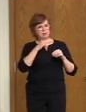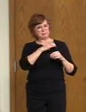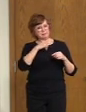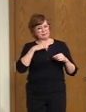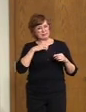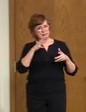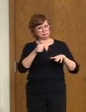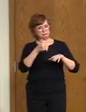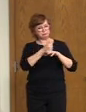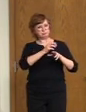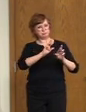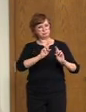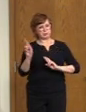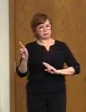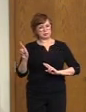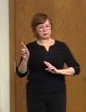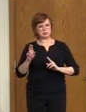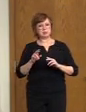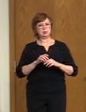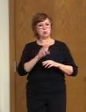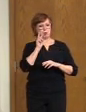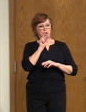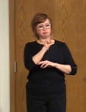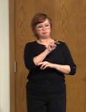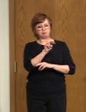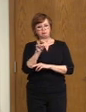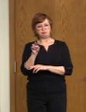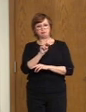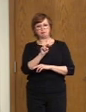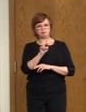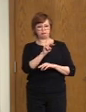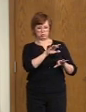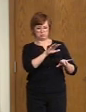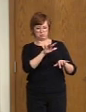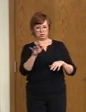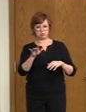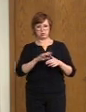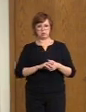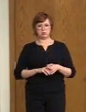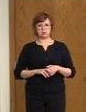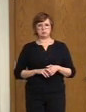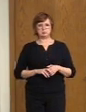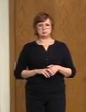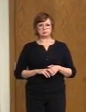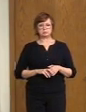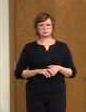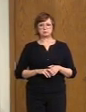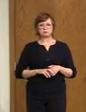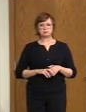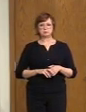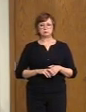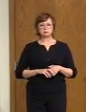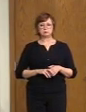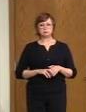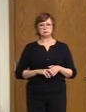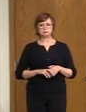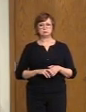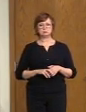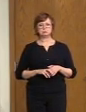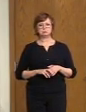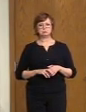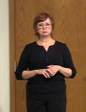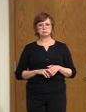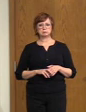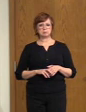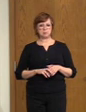as we move forward. And our goal is to make sure that we have the ability to